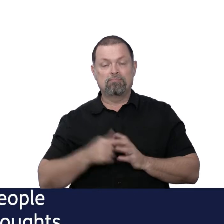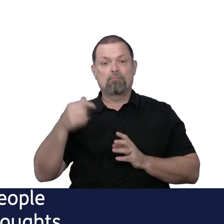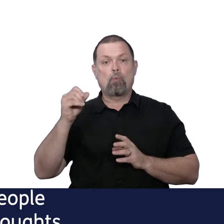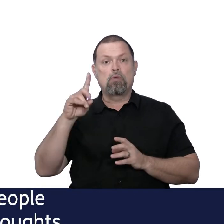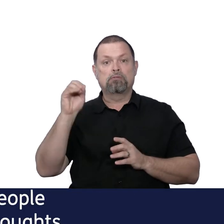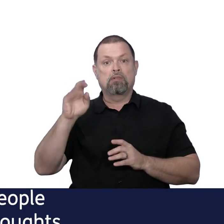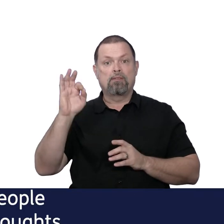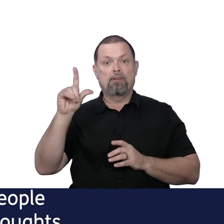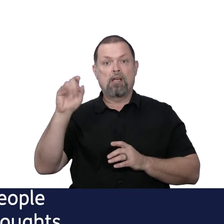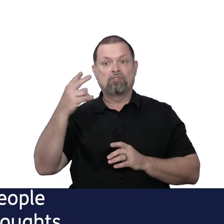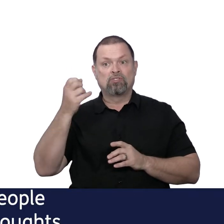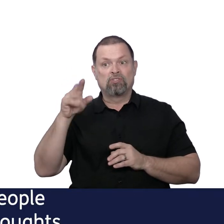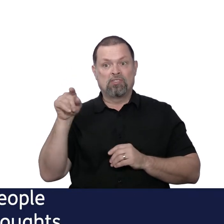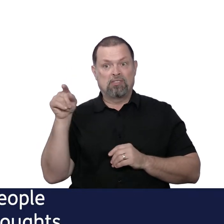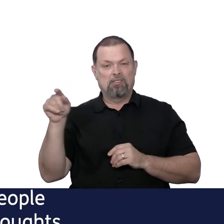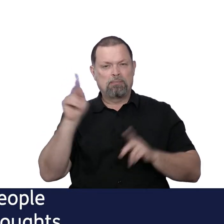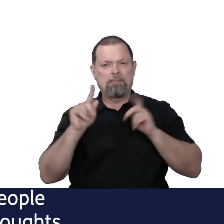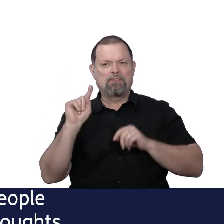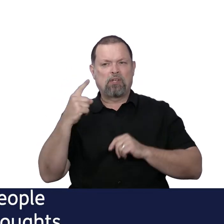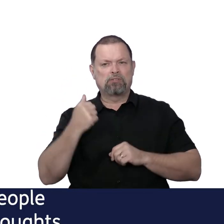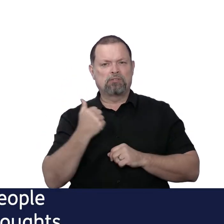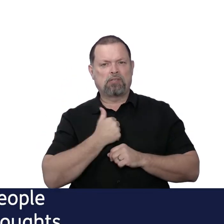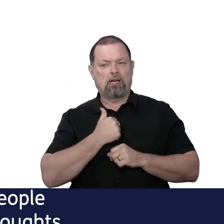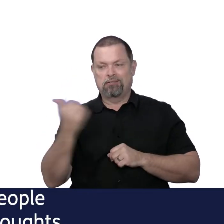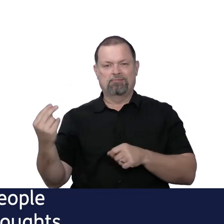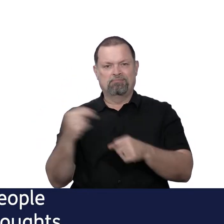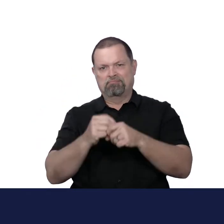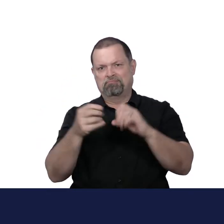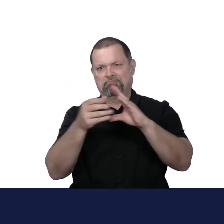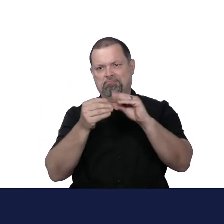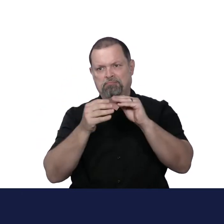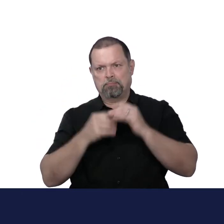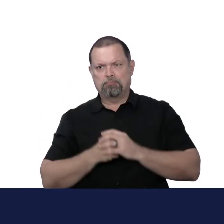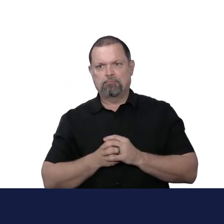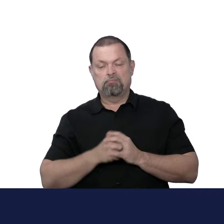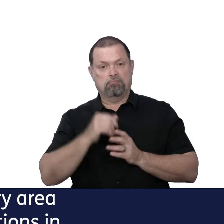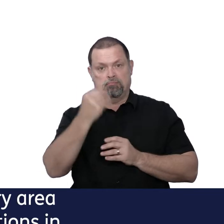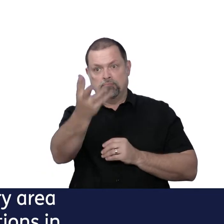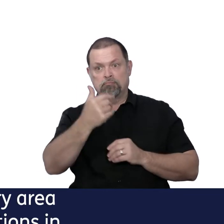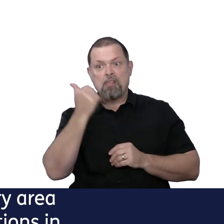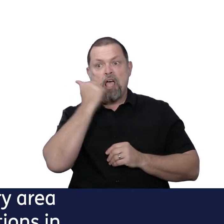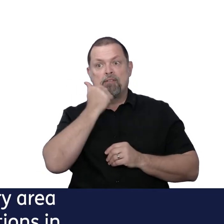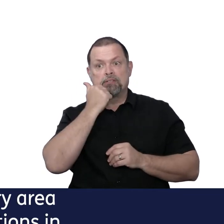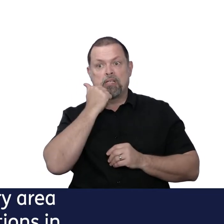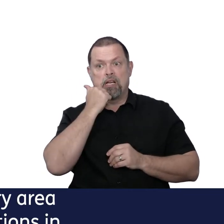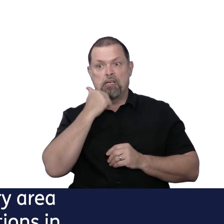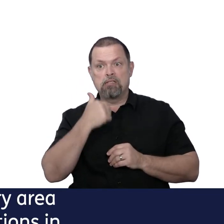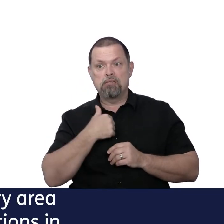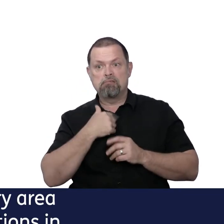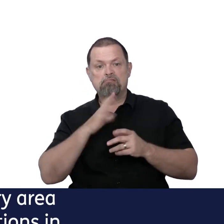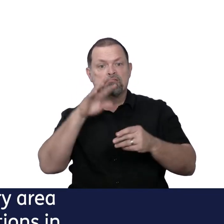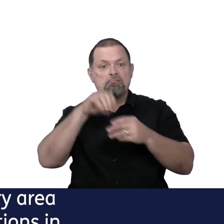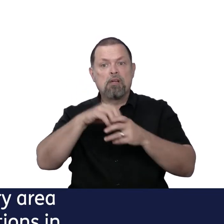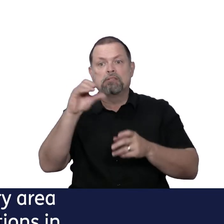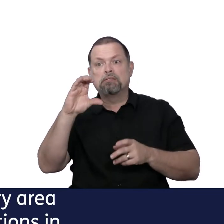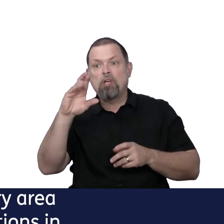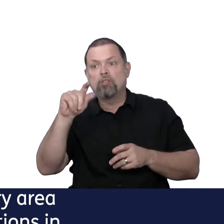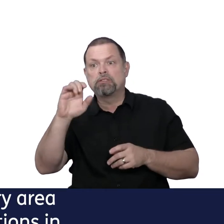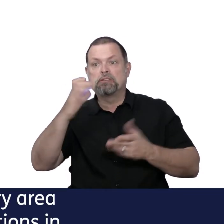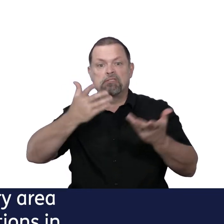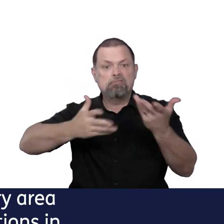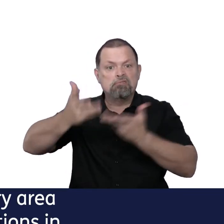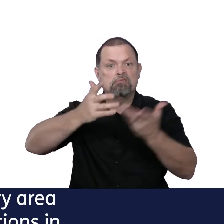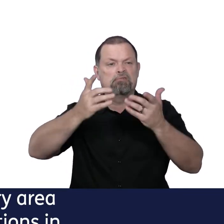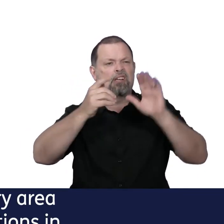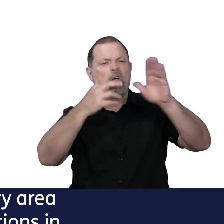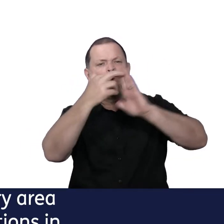Gordon Fletcher from People First Canada shares his thoughts. On a daily basis, I don't interact with every area that the